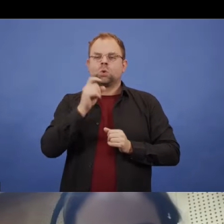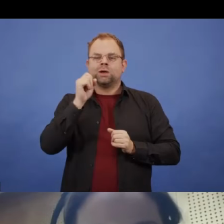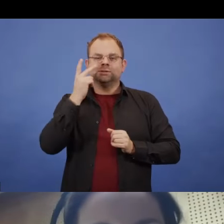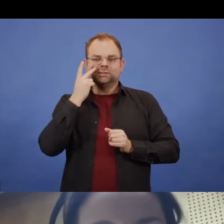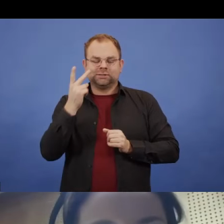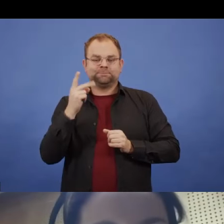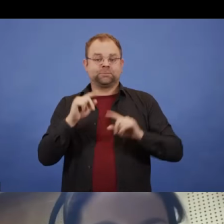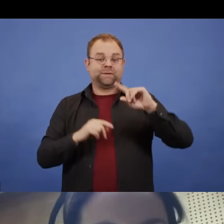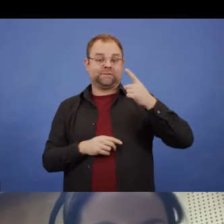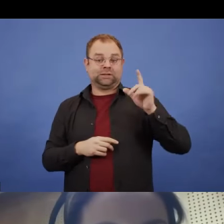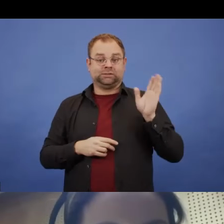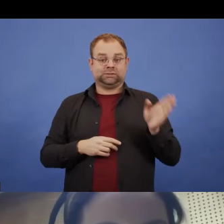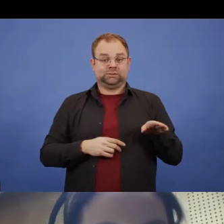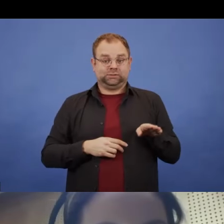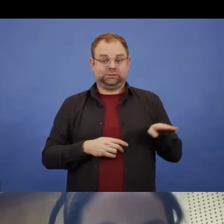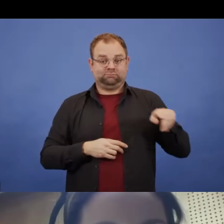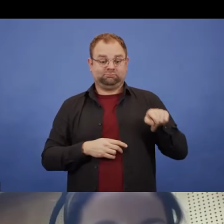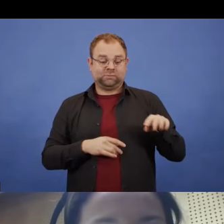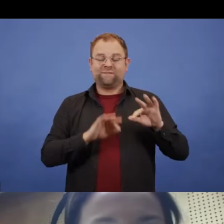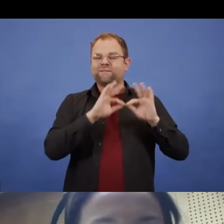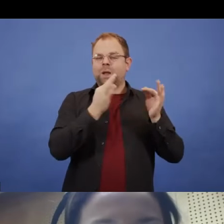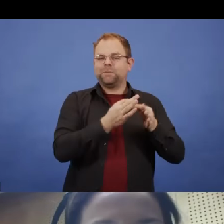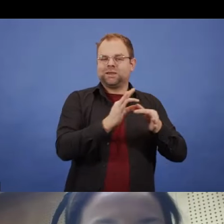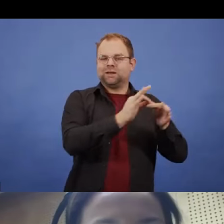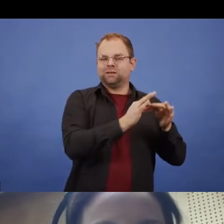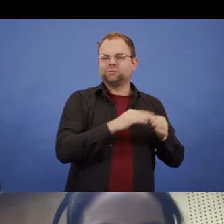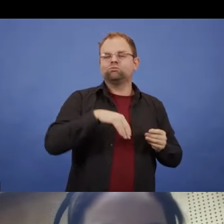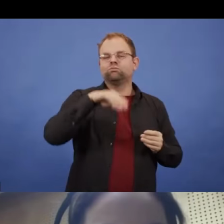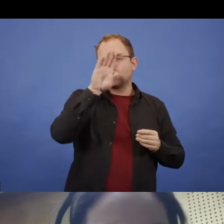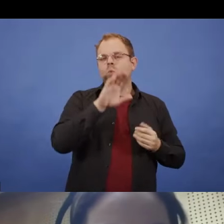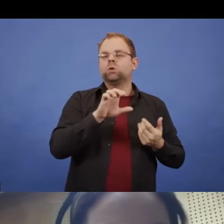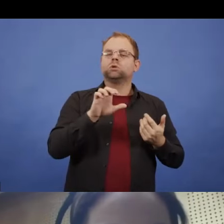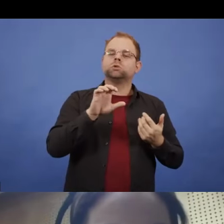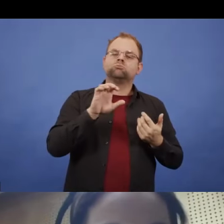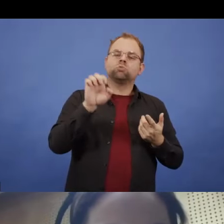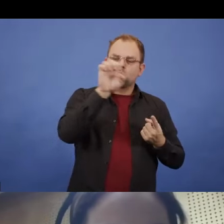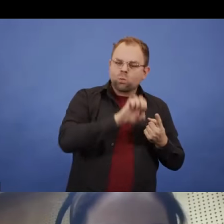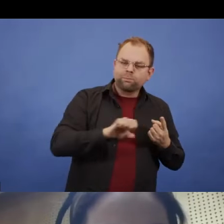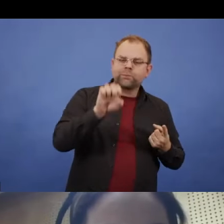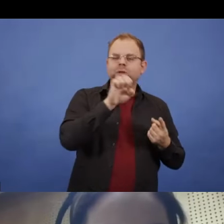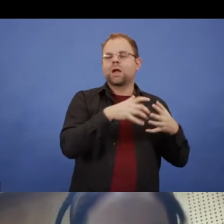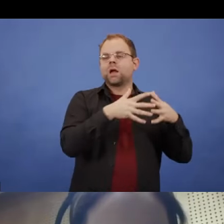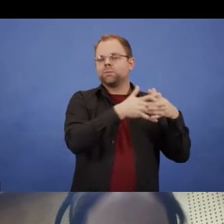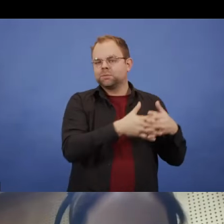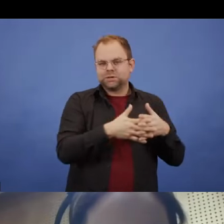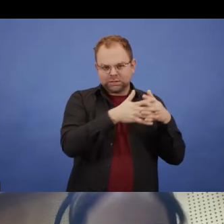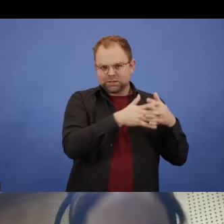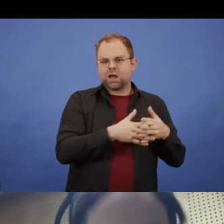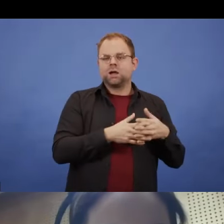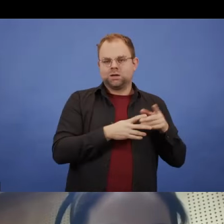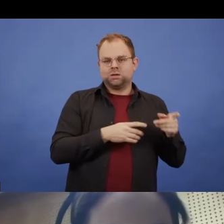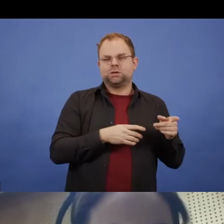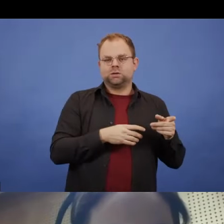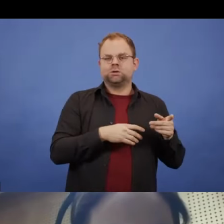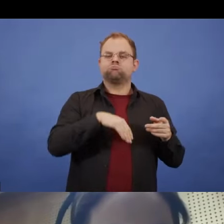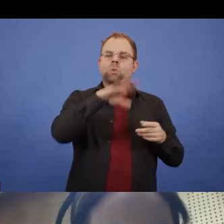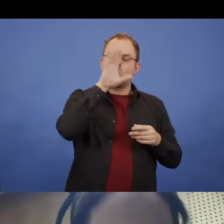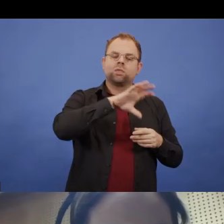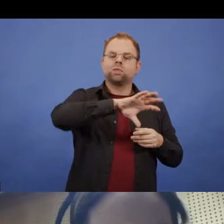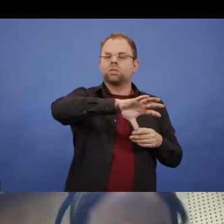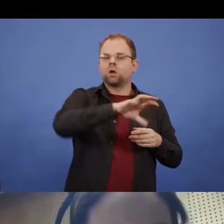links. We go to the next slide, thank you. So who is a stateless person? What's the definition of a stateless person? This